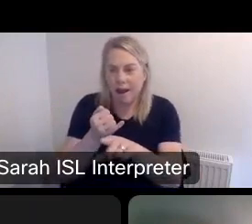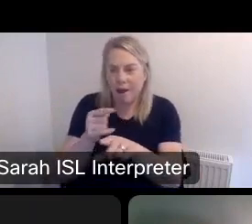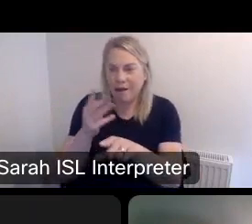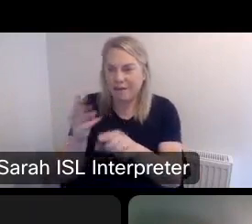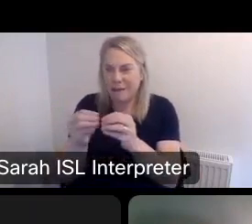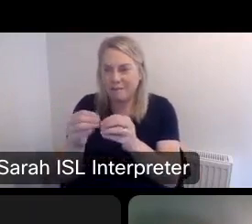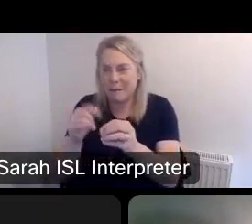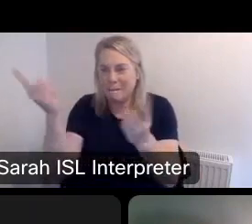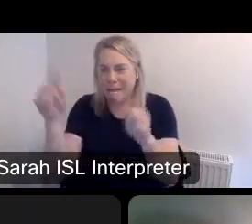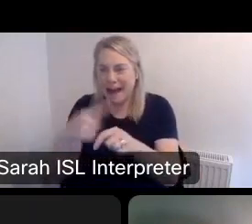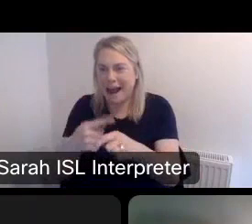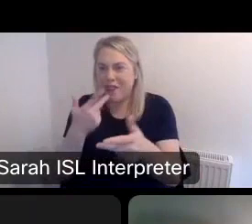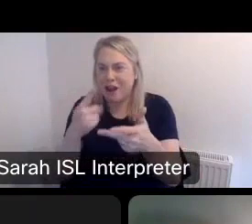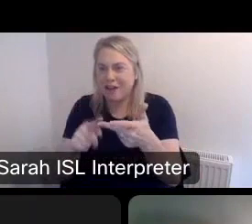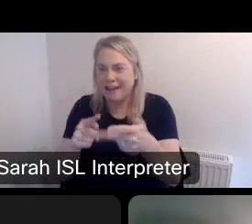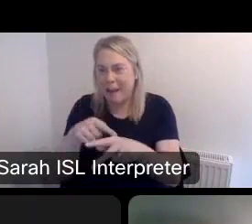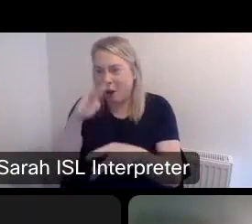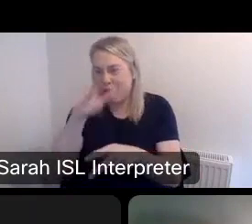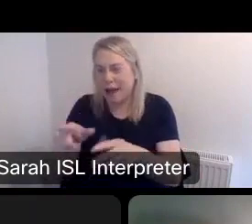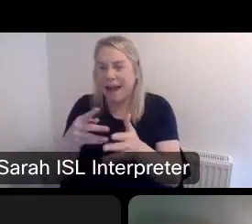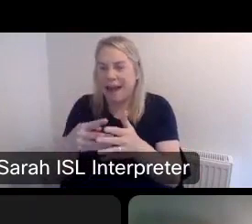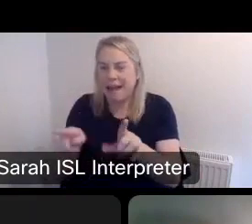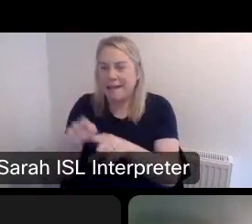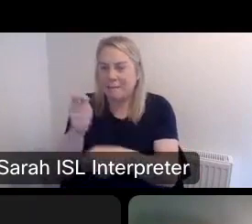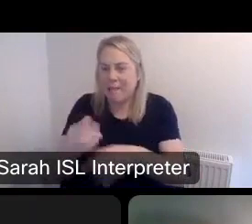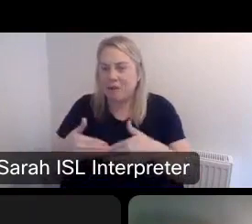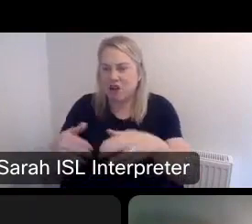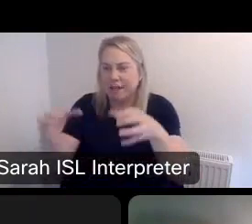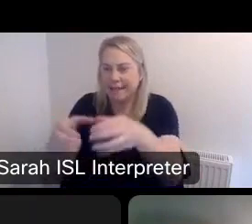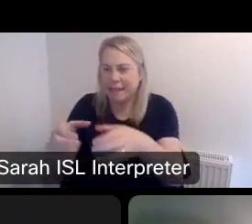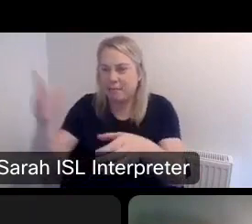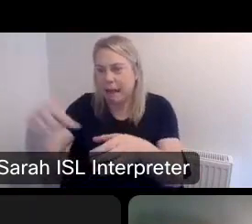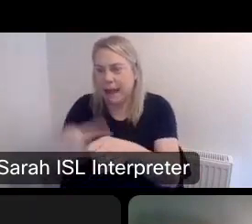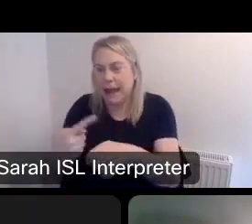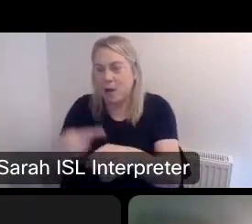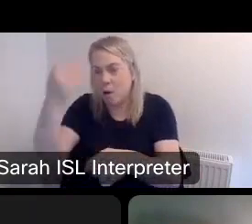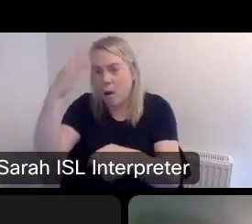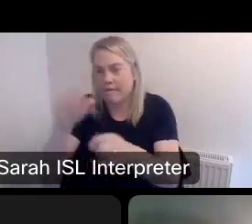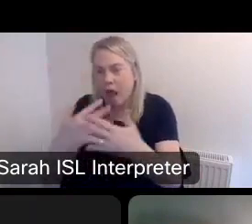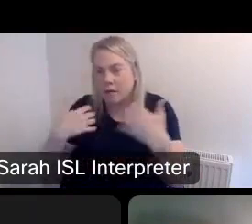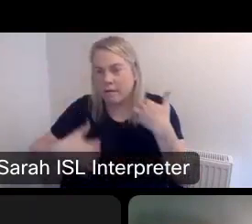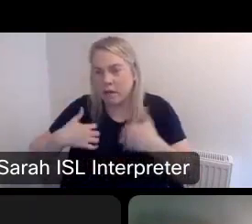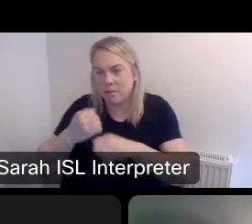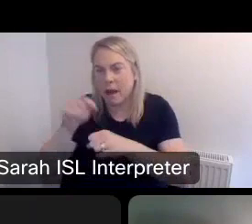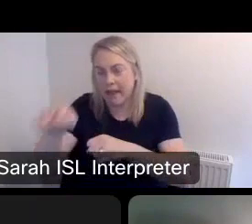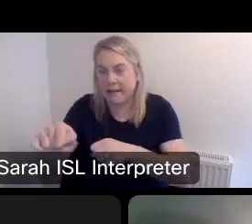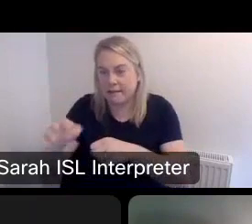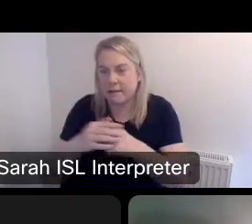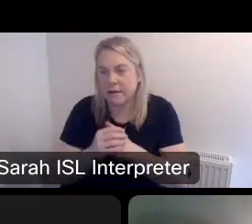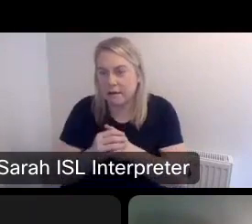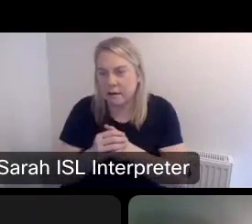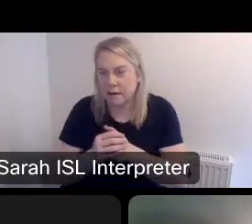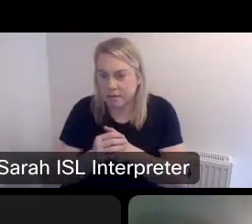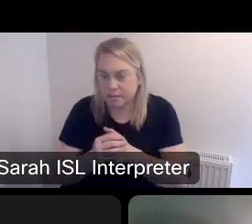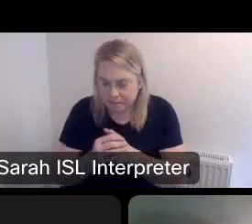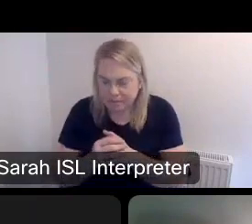third time lucky when we maybe work on the maternity pieces, because we know there's a lot of appetite in that. So once we can share some more